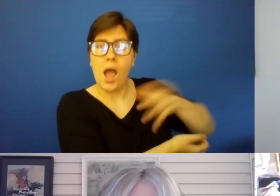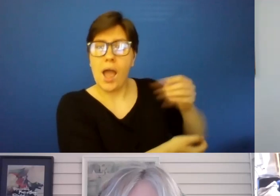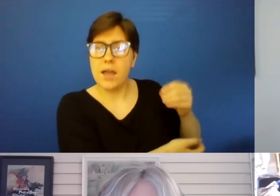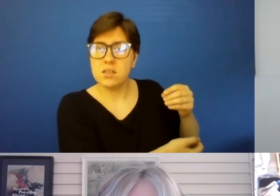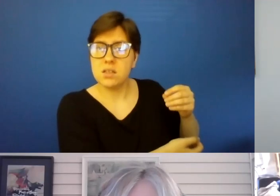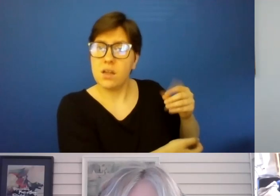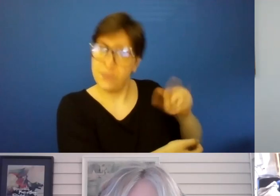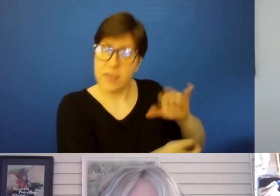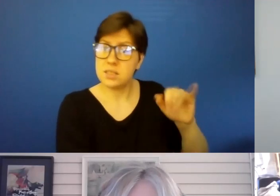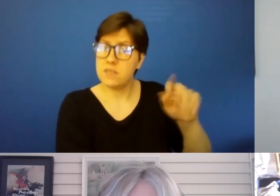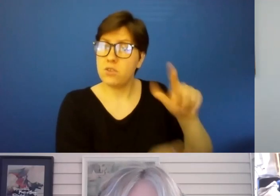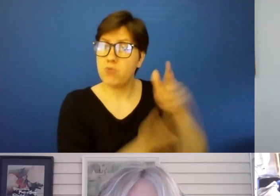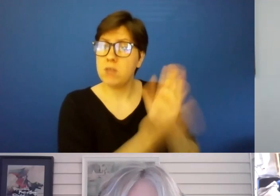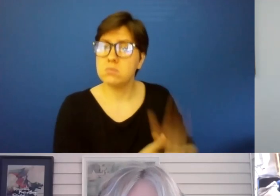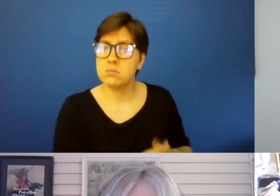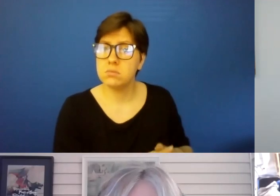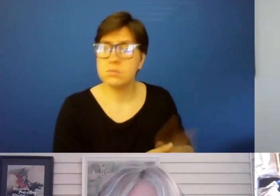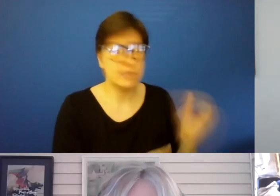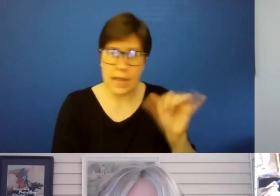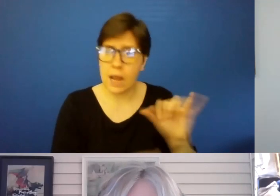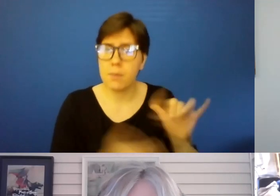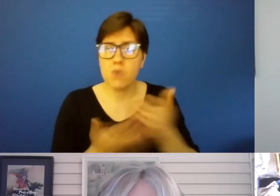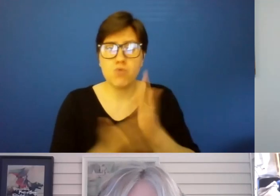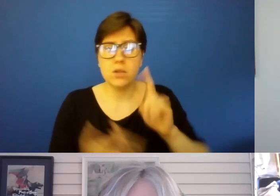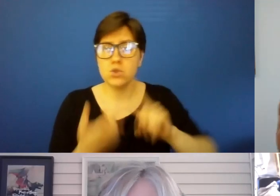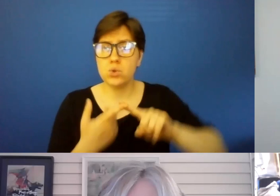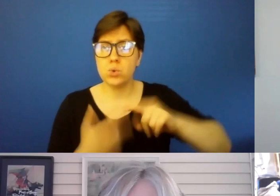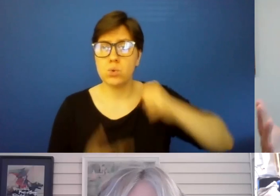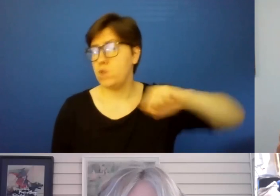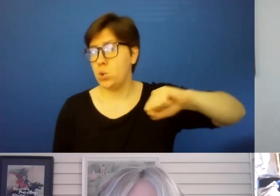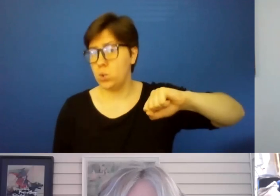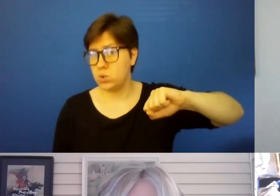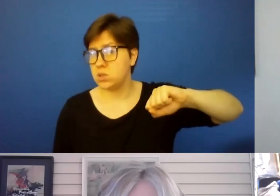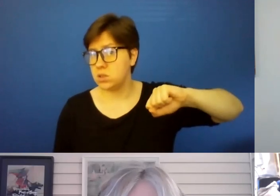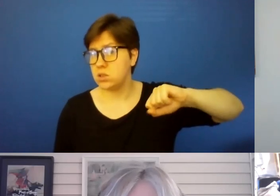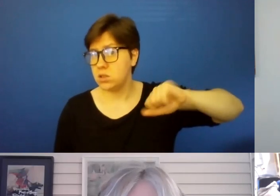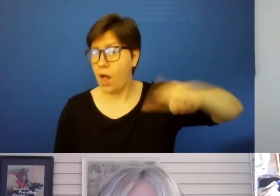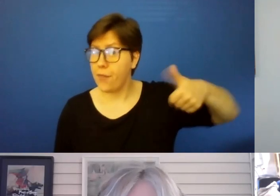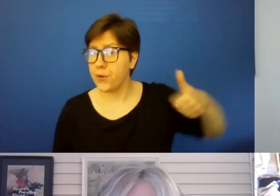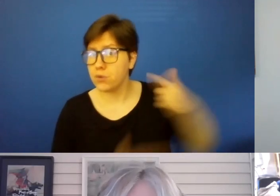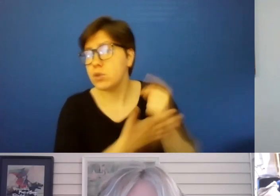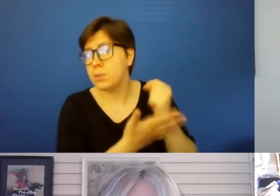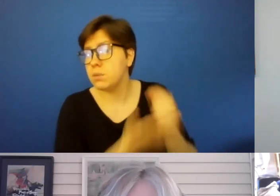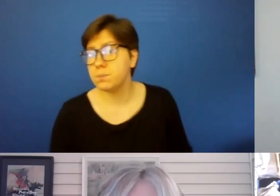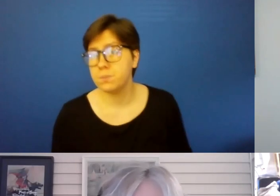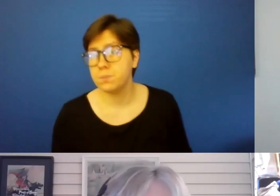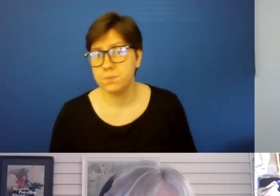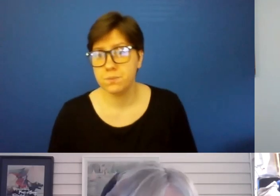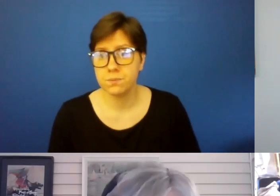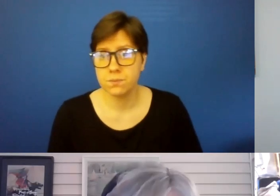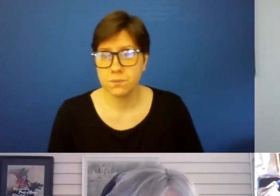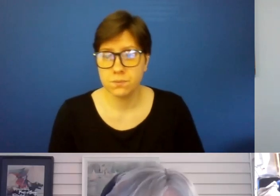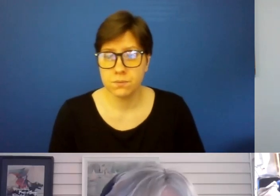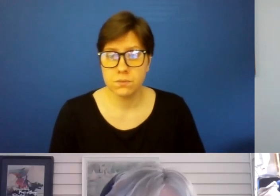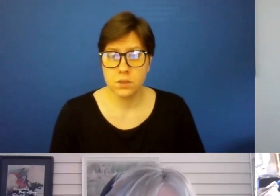and it's a civil right, just like the right to refuse other healthcare services.